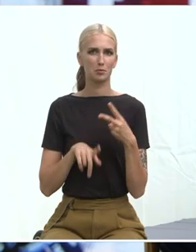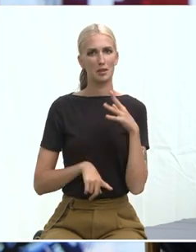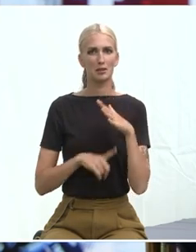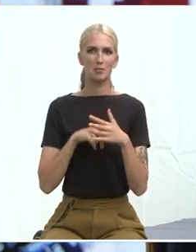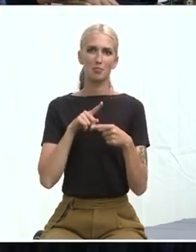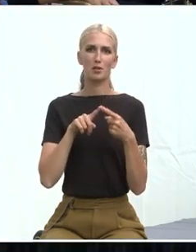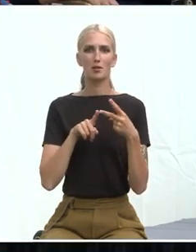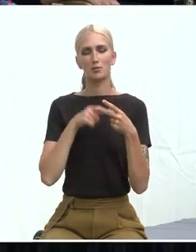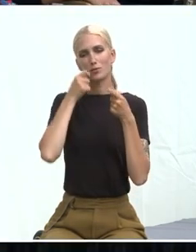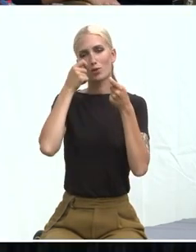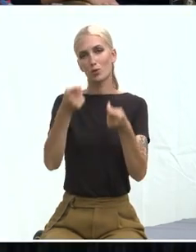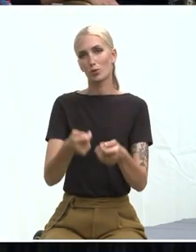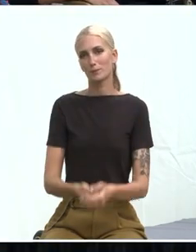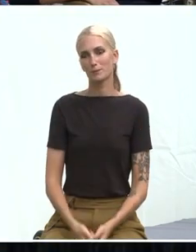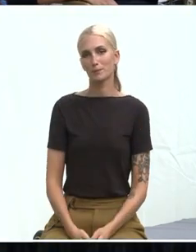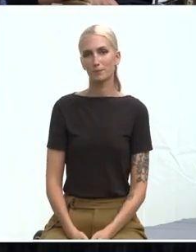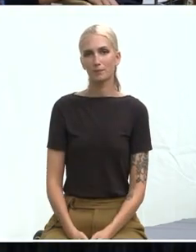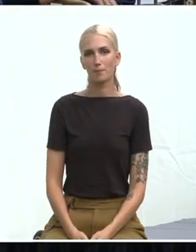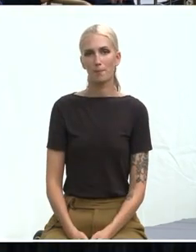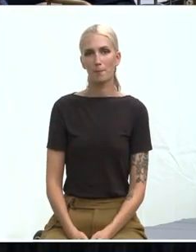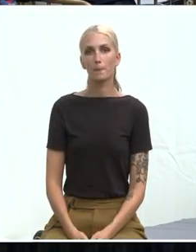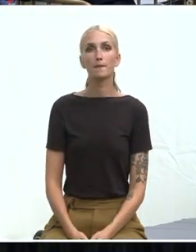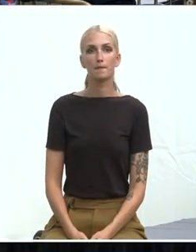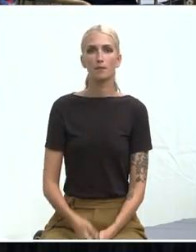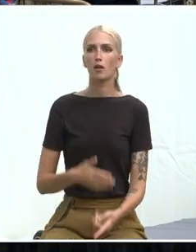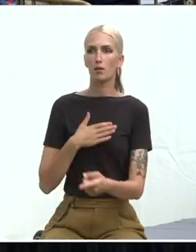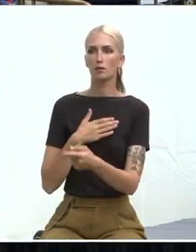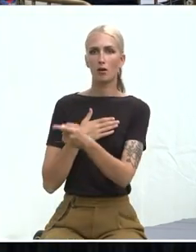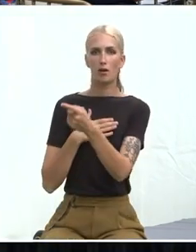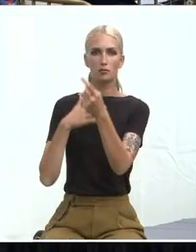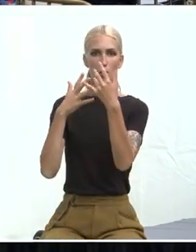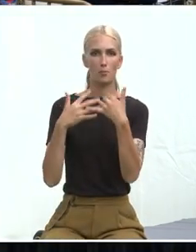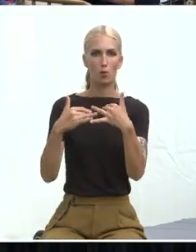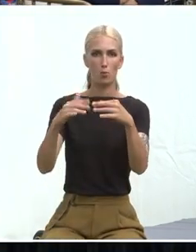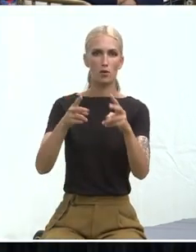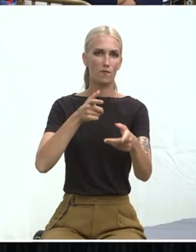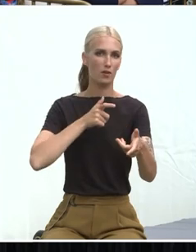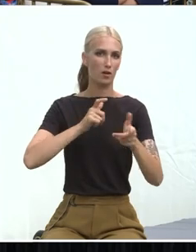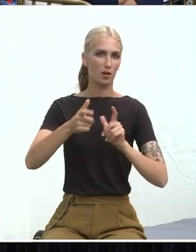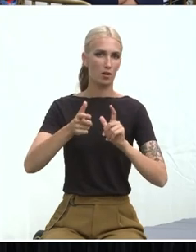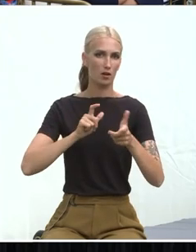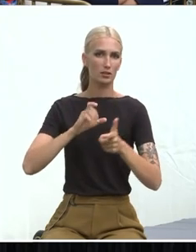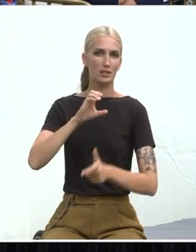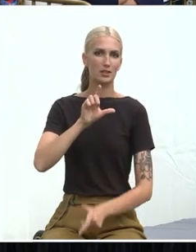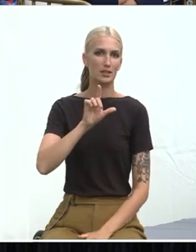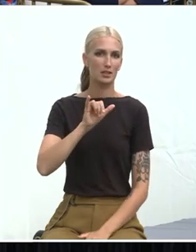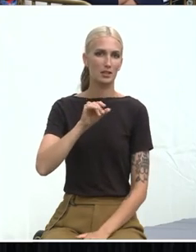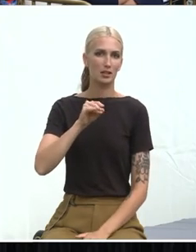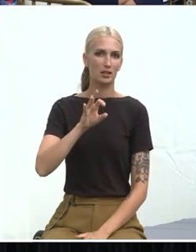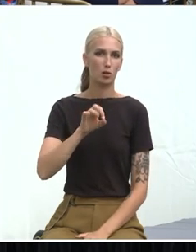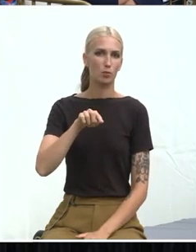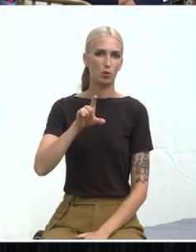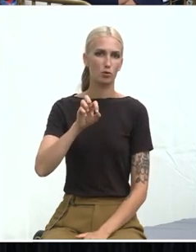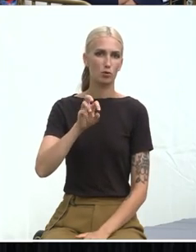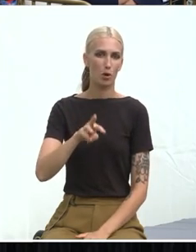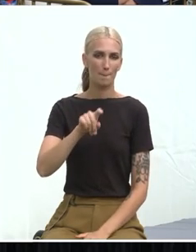tips. Just a second, I would like you to also to answer the question using the same slide and the same code. And the question